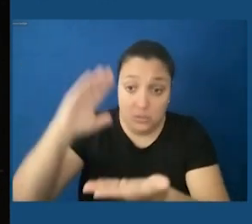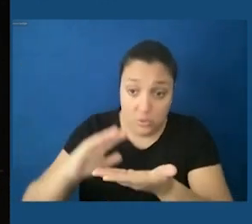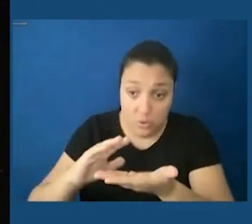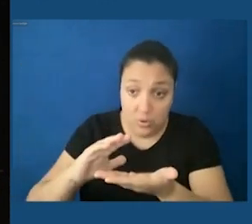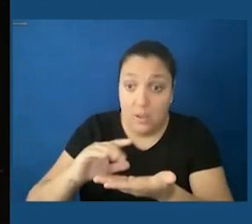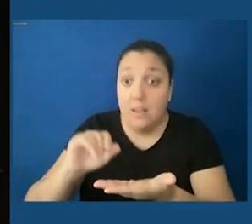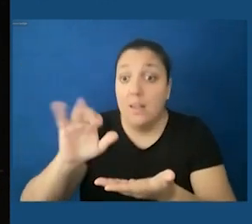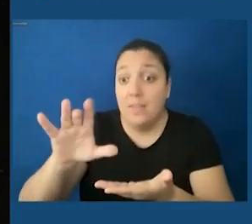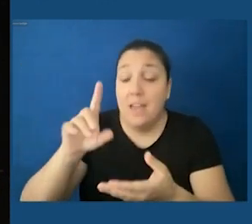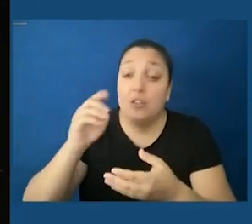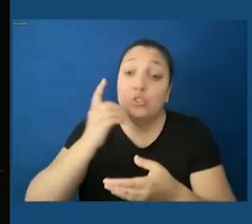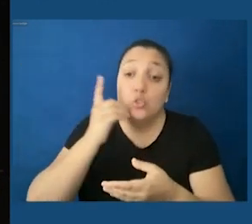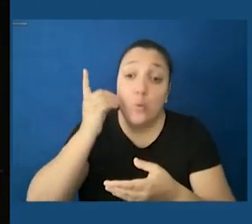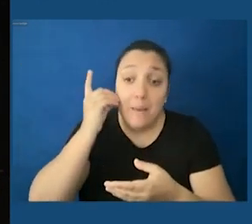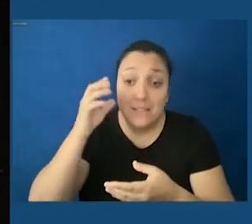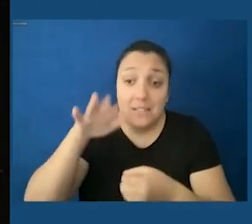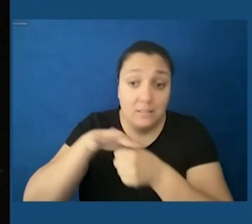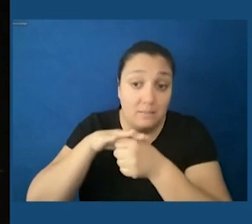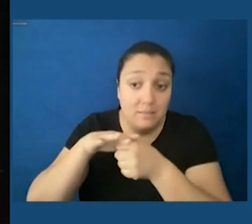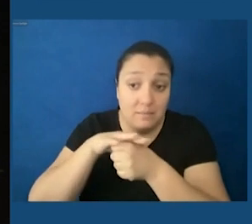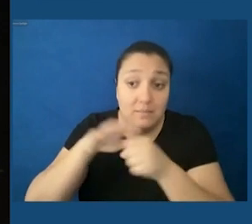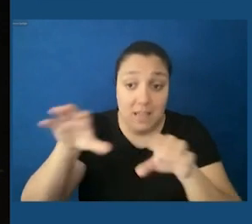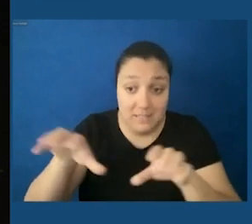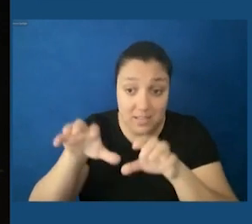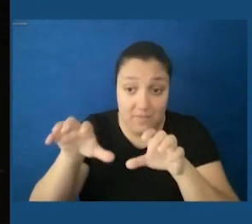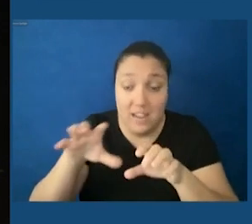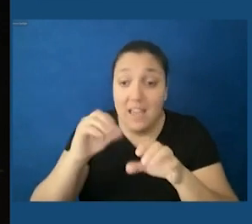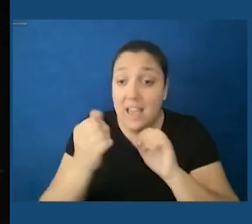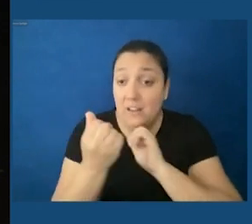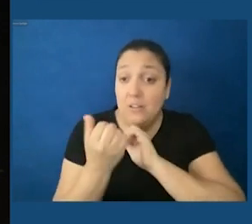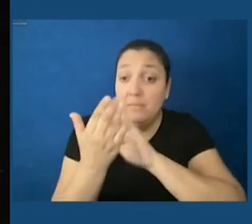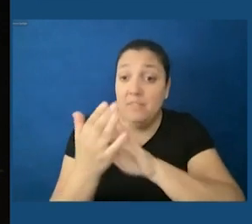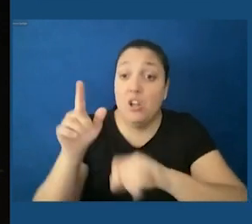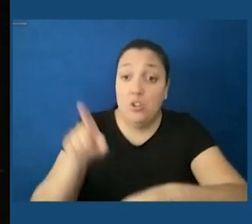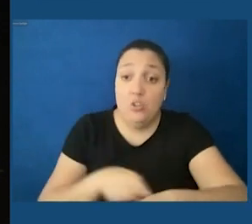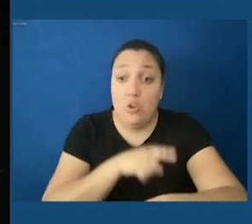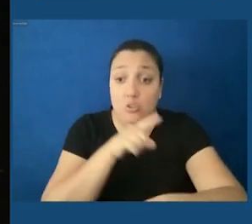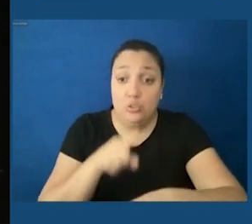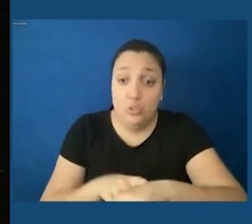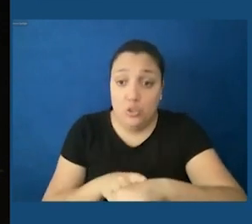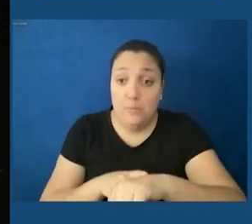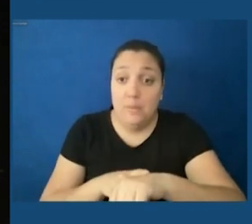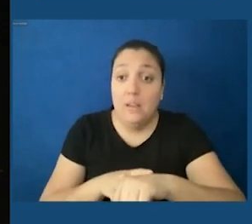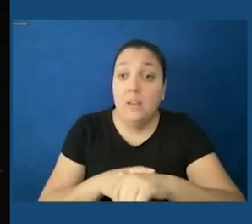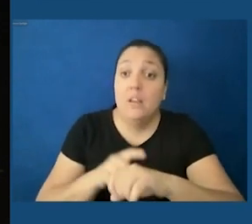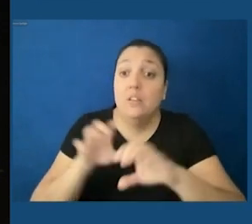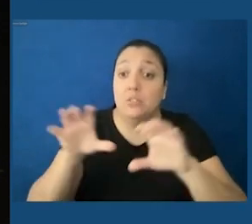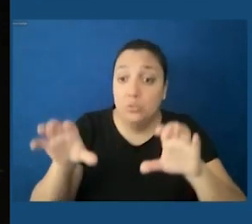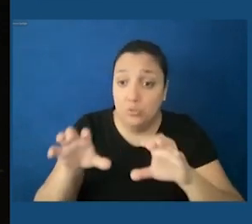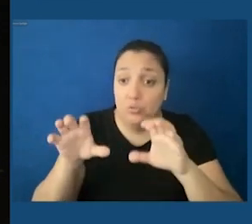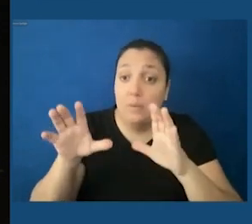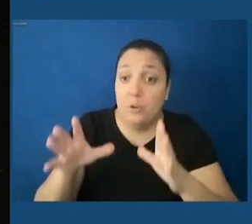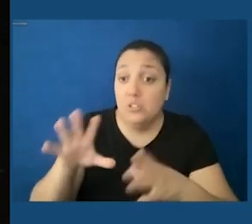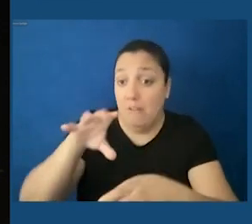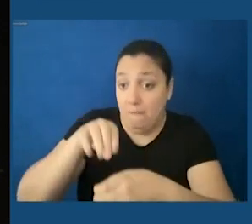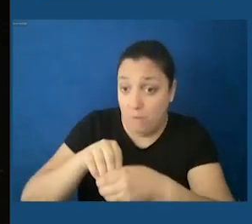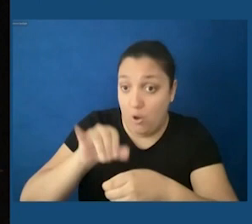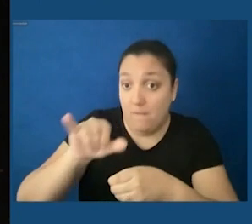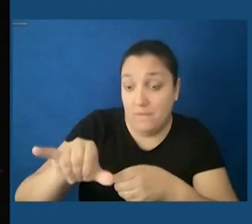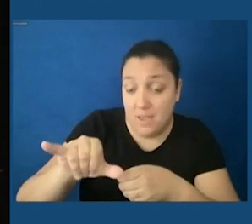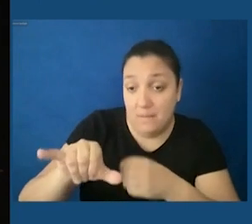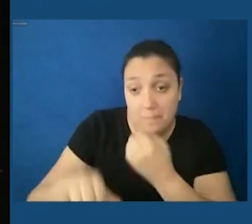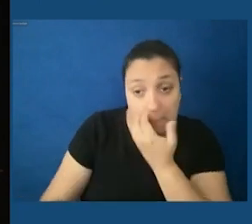domestic terrorism activity. And lastly, we want to confront long-term contributors to domestic terrorism.